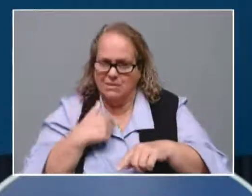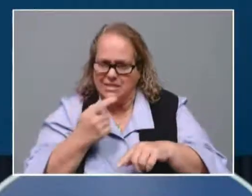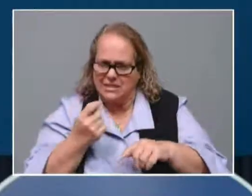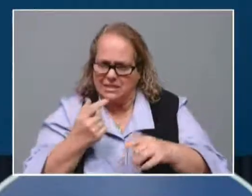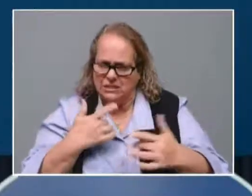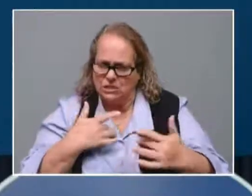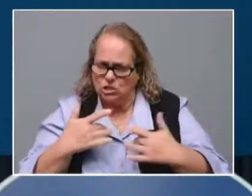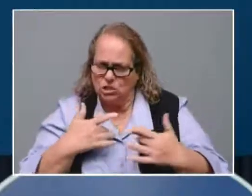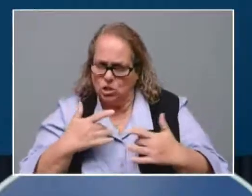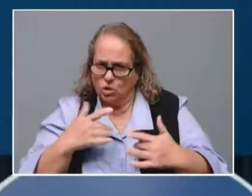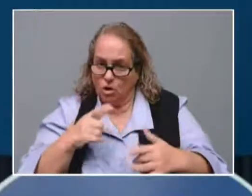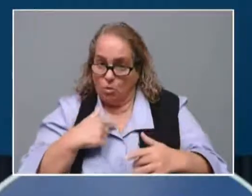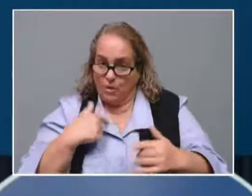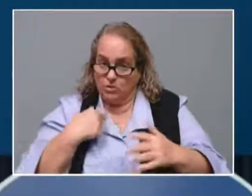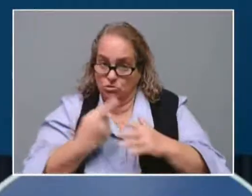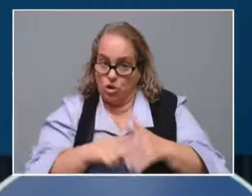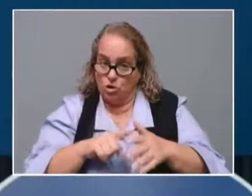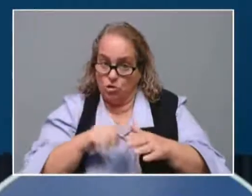not we were starting to